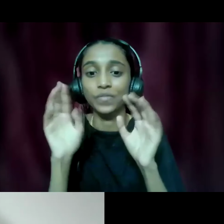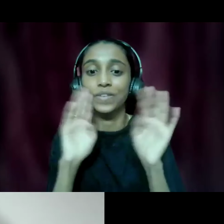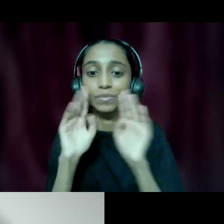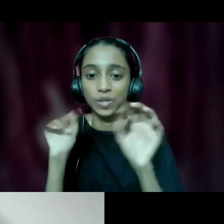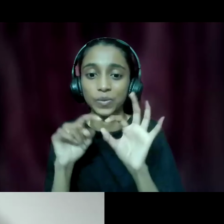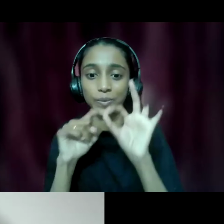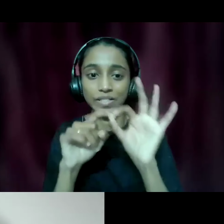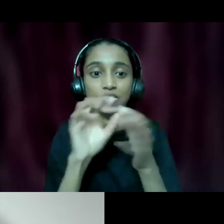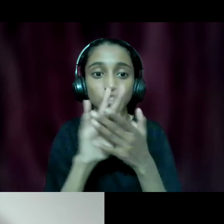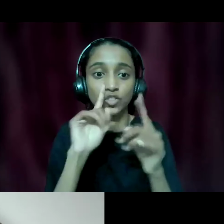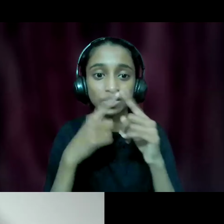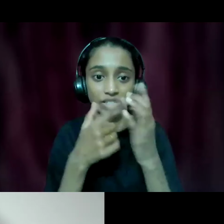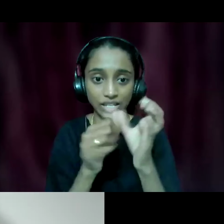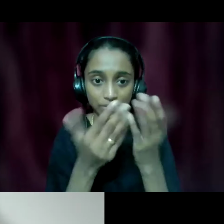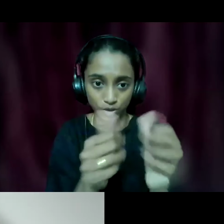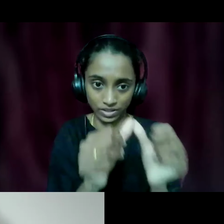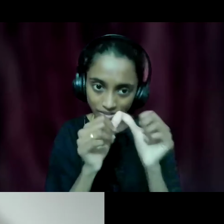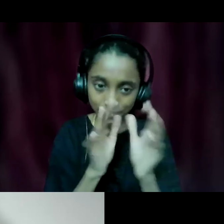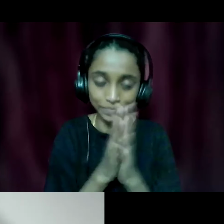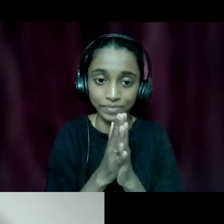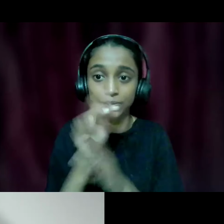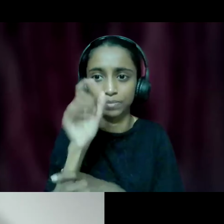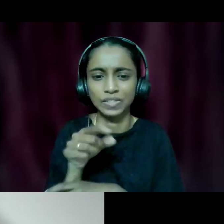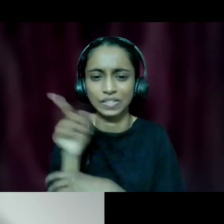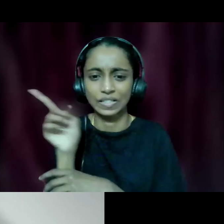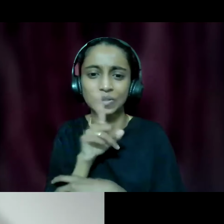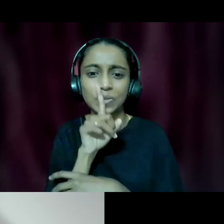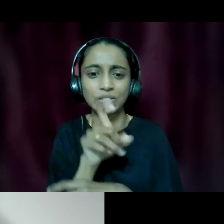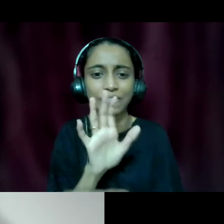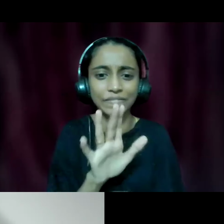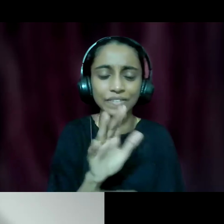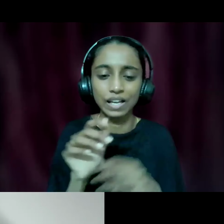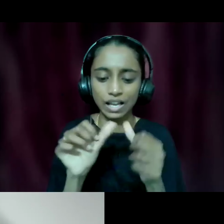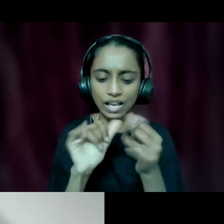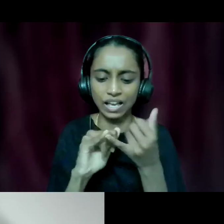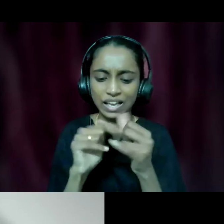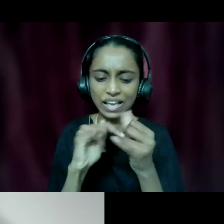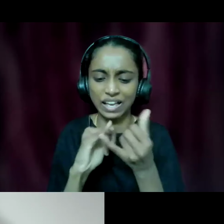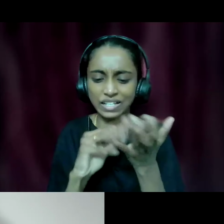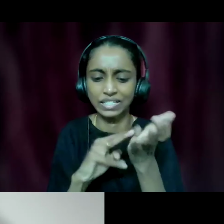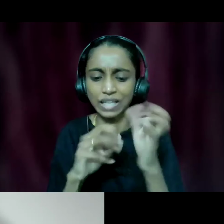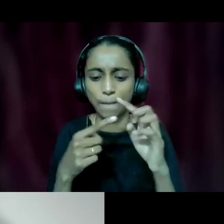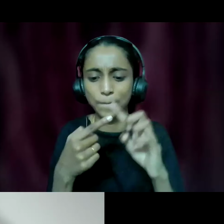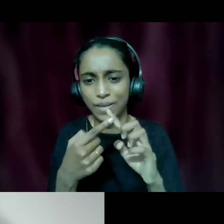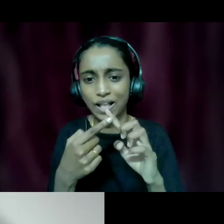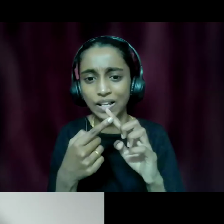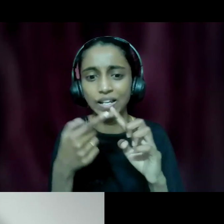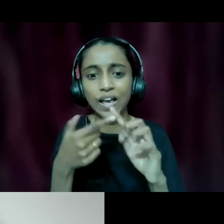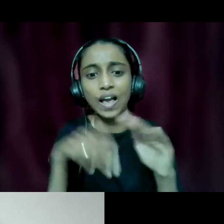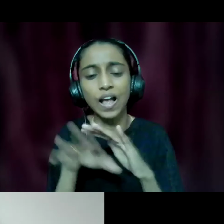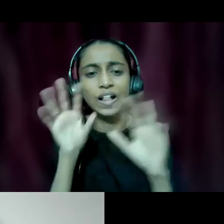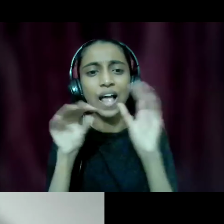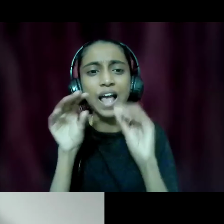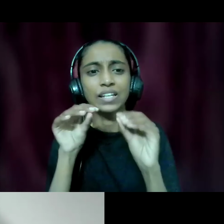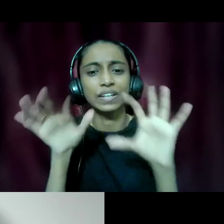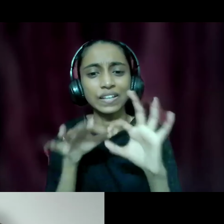think Chitra can answer this one for us. Chitra, someone over there has asked us, what is assessment as learning? Can you throw some light